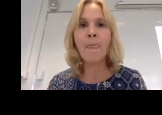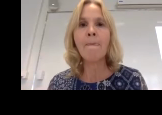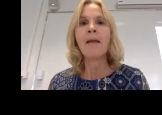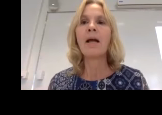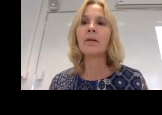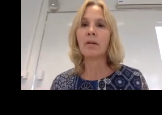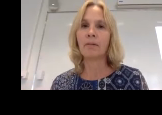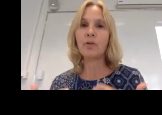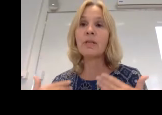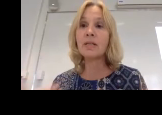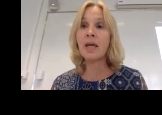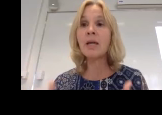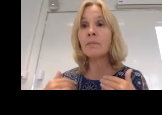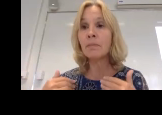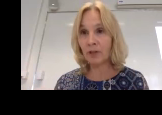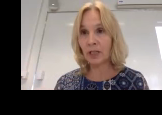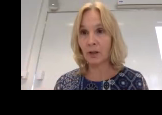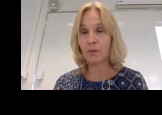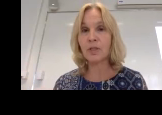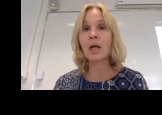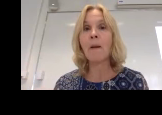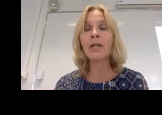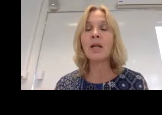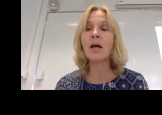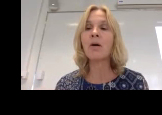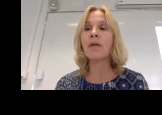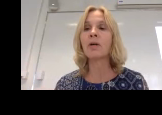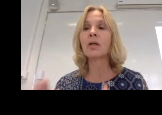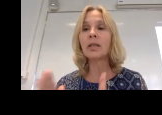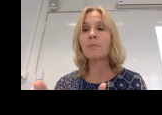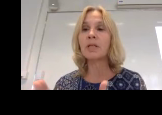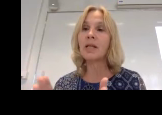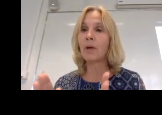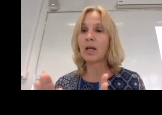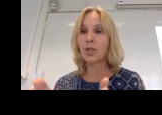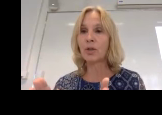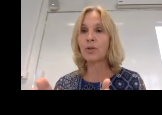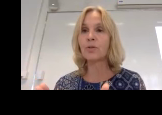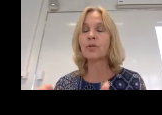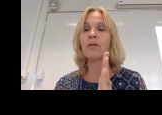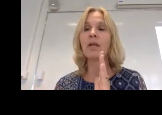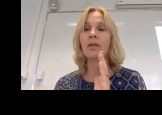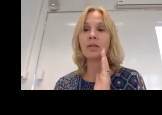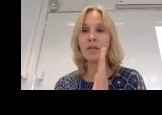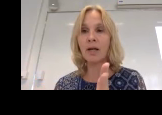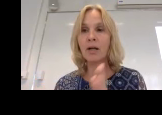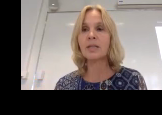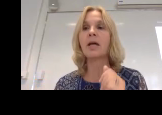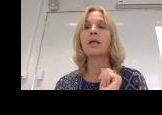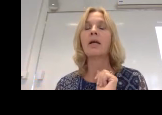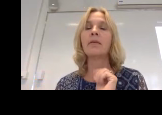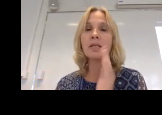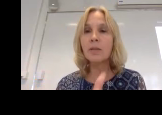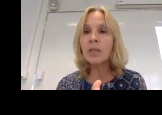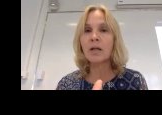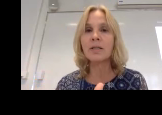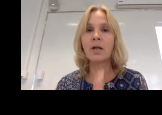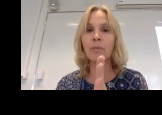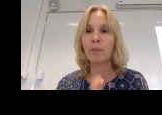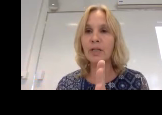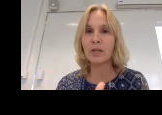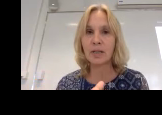later and view the same videos, but now they're clipped in that way I showed you so that the sign onset and the